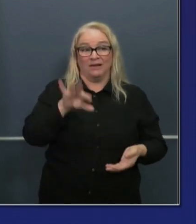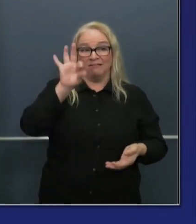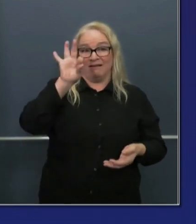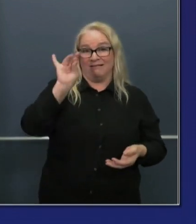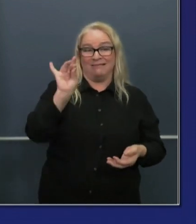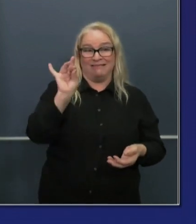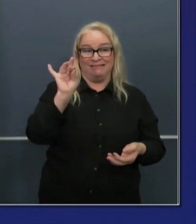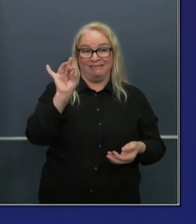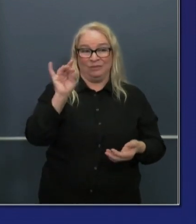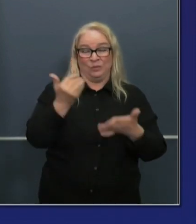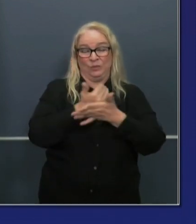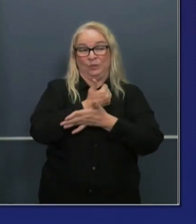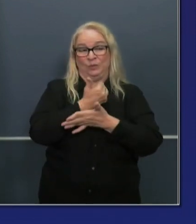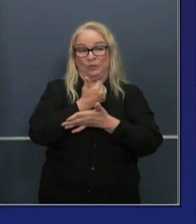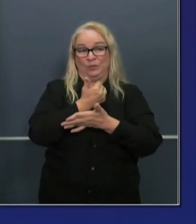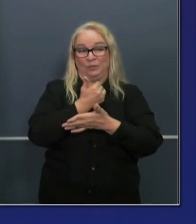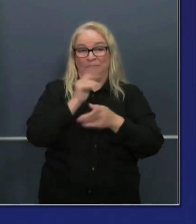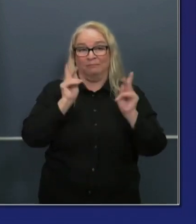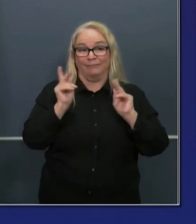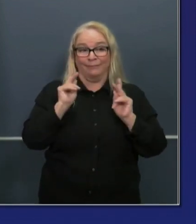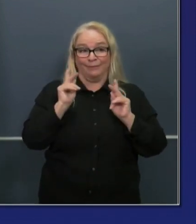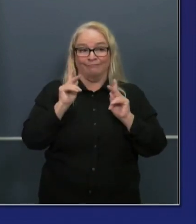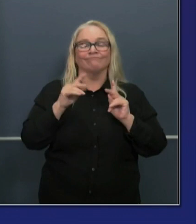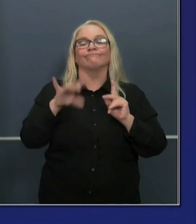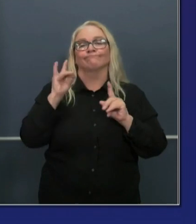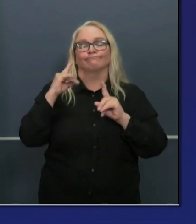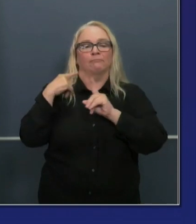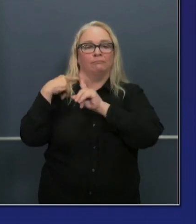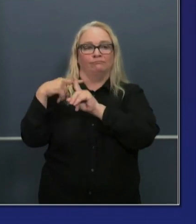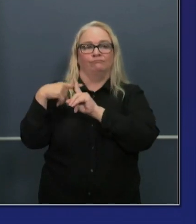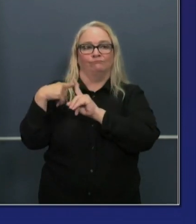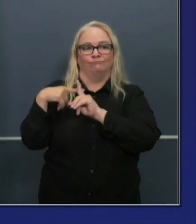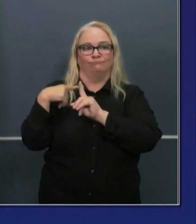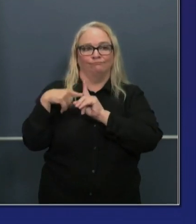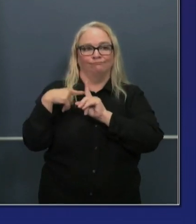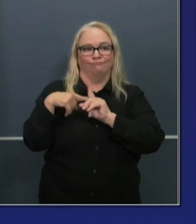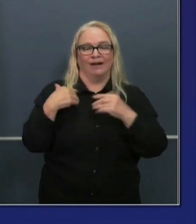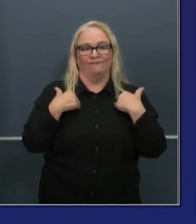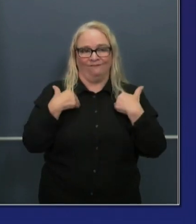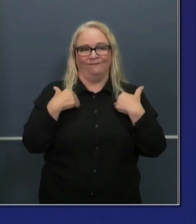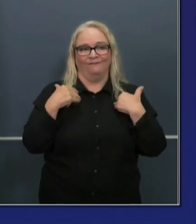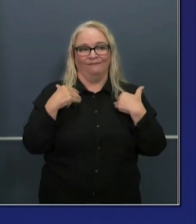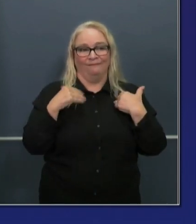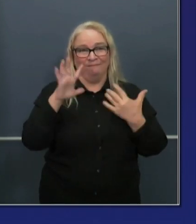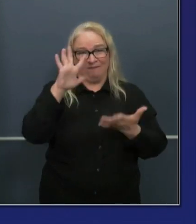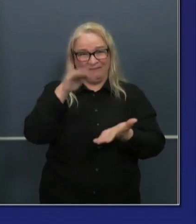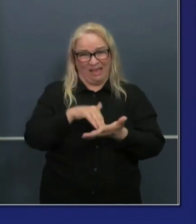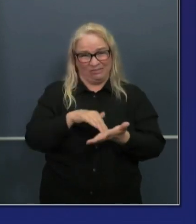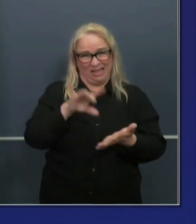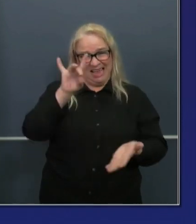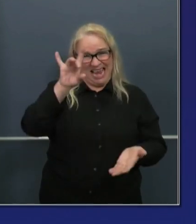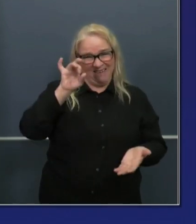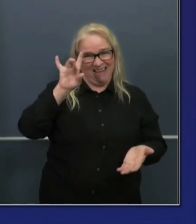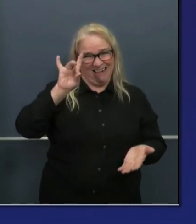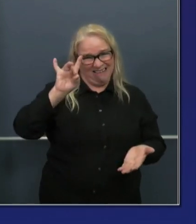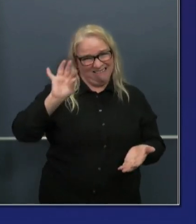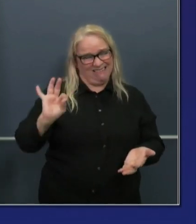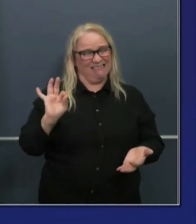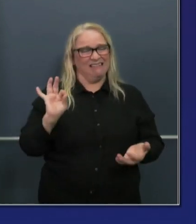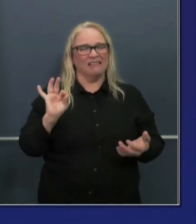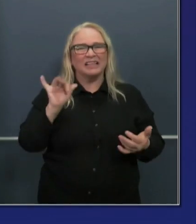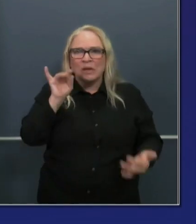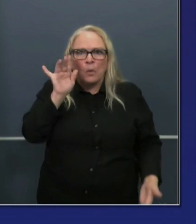5,898 new cases of COVID-19. 5,898 cases of COVID-19 on June 30th. These are